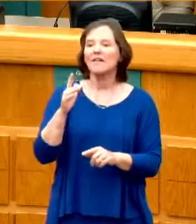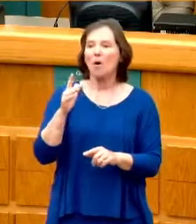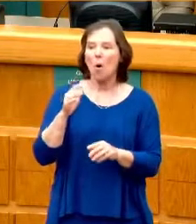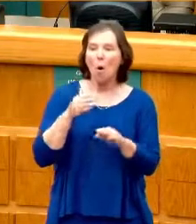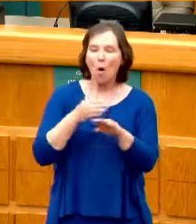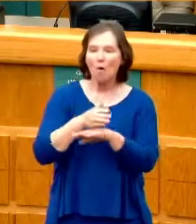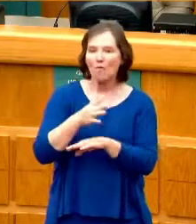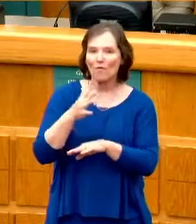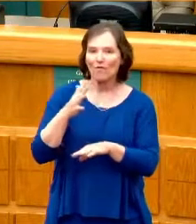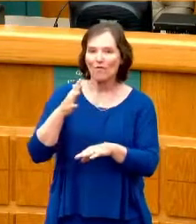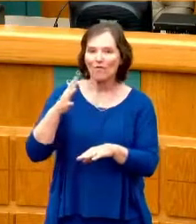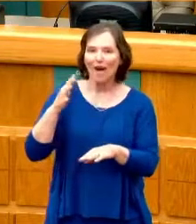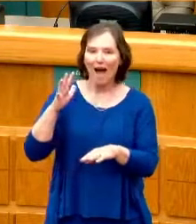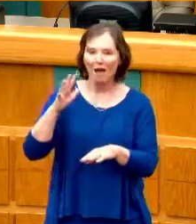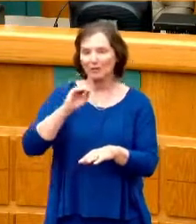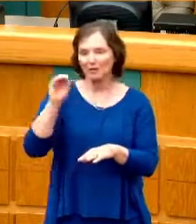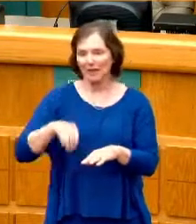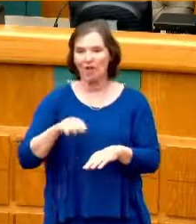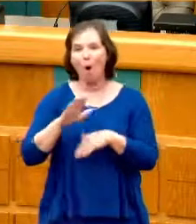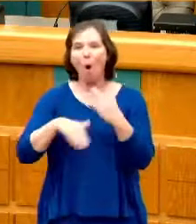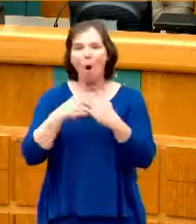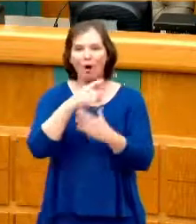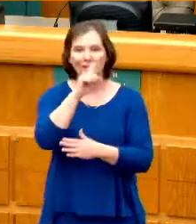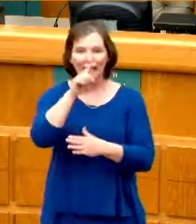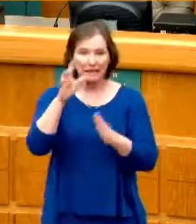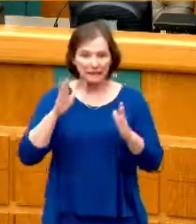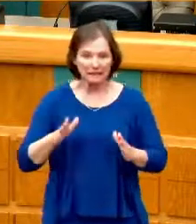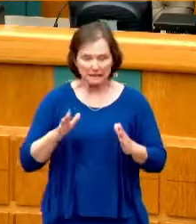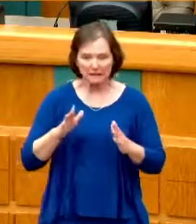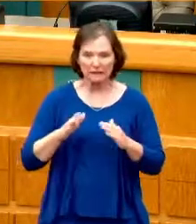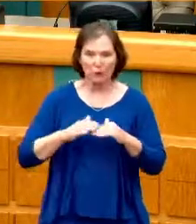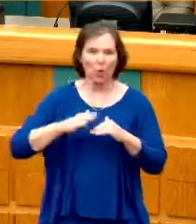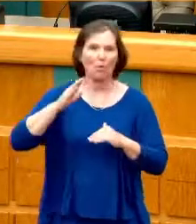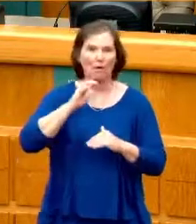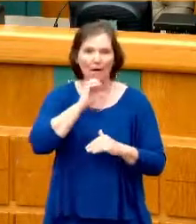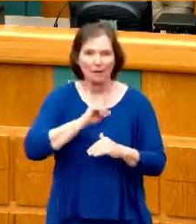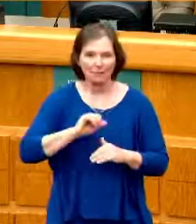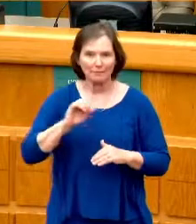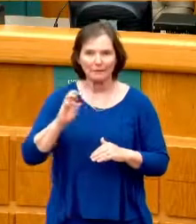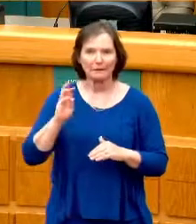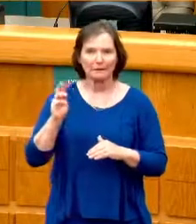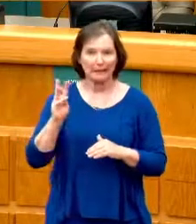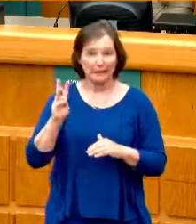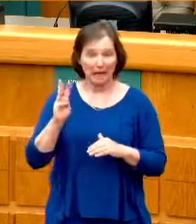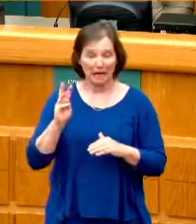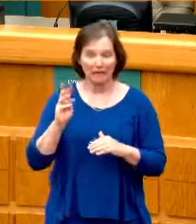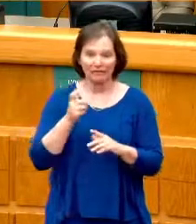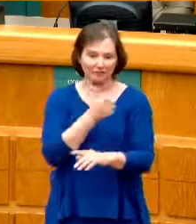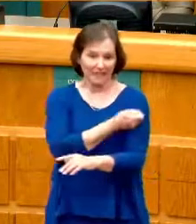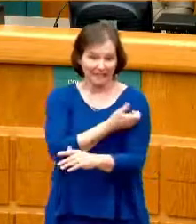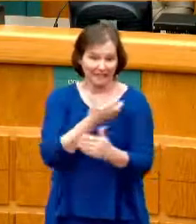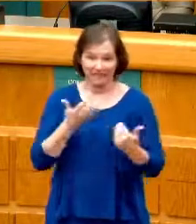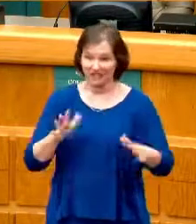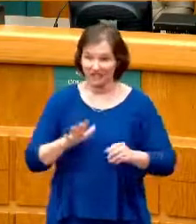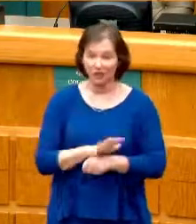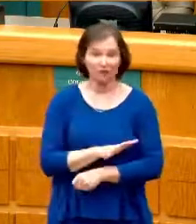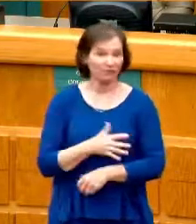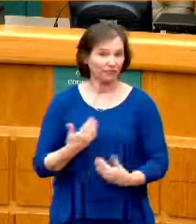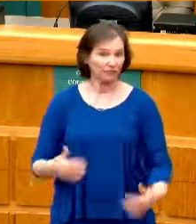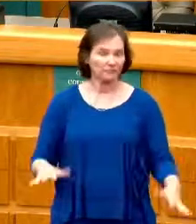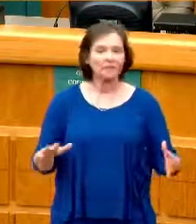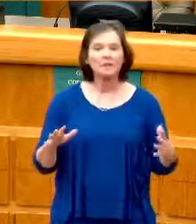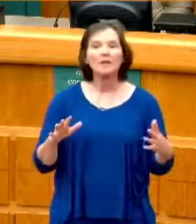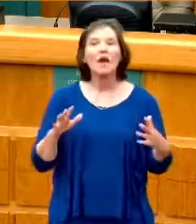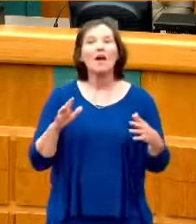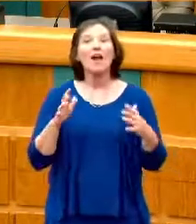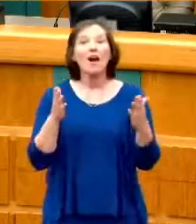people aged 16 and older are fully vaccinated in Nueces County. To put that into some perspective, that means 1 in 4 people in Nueces County are